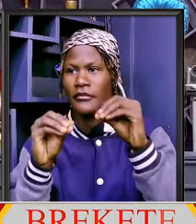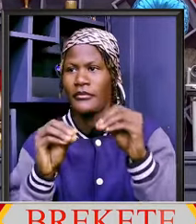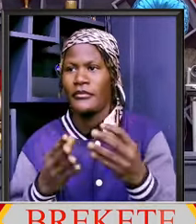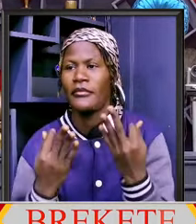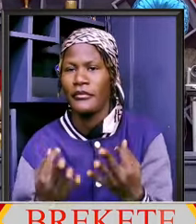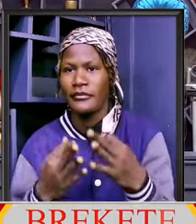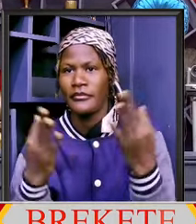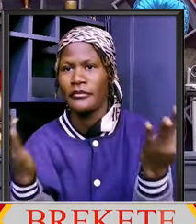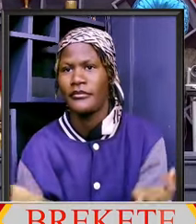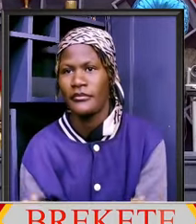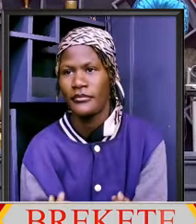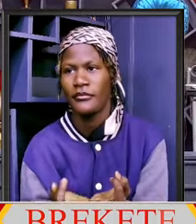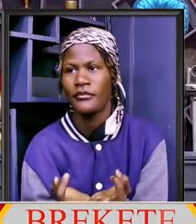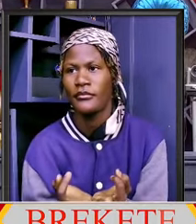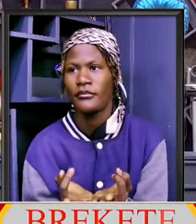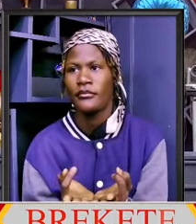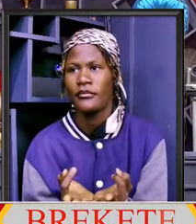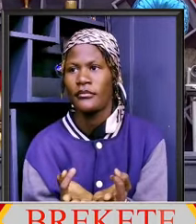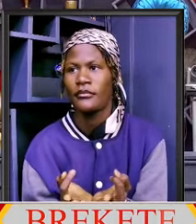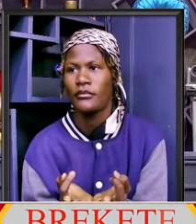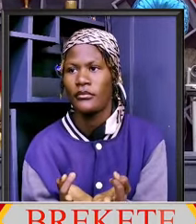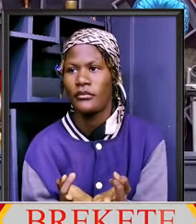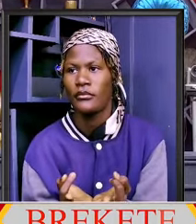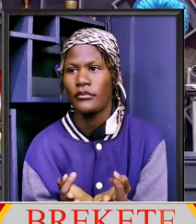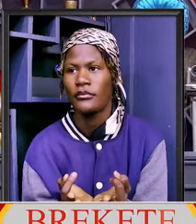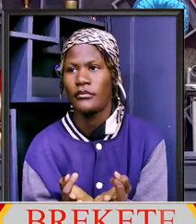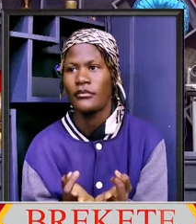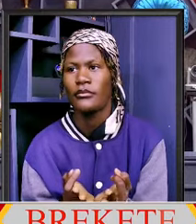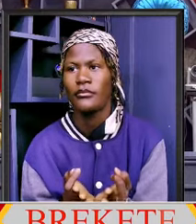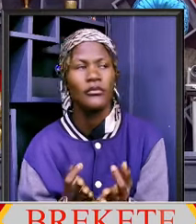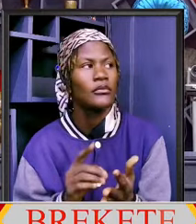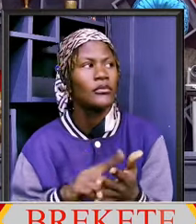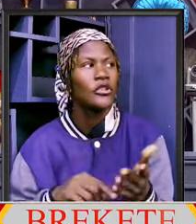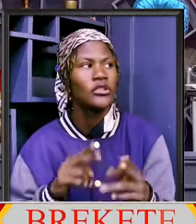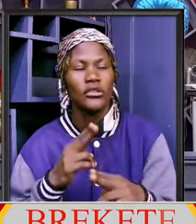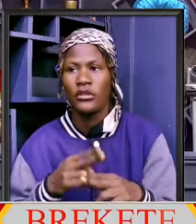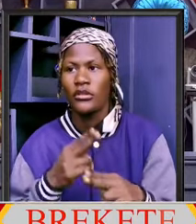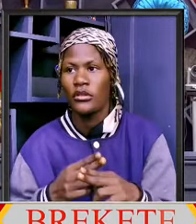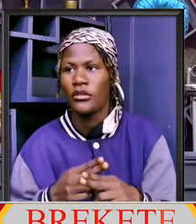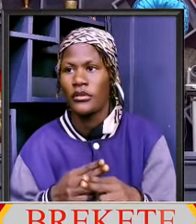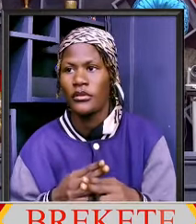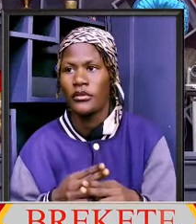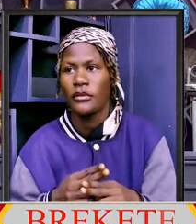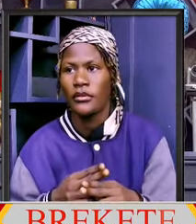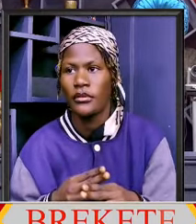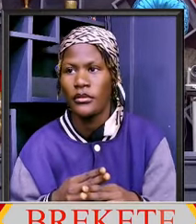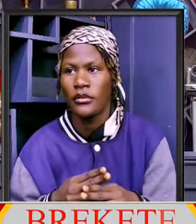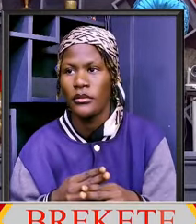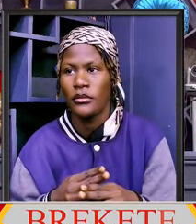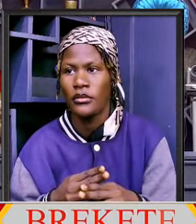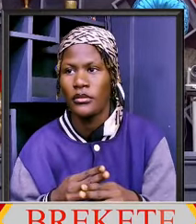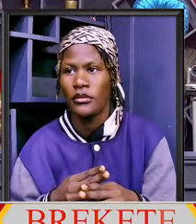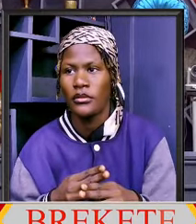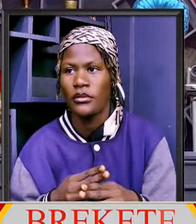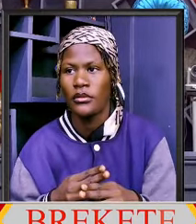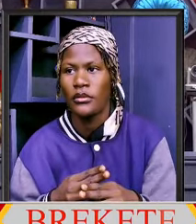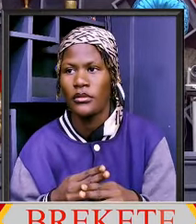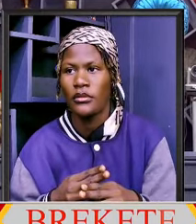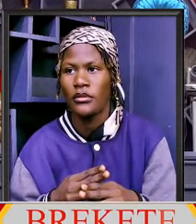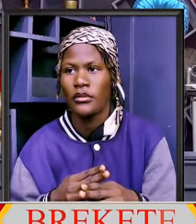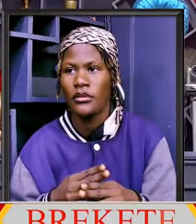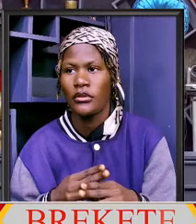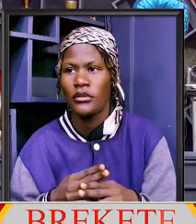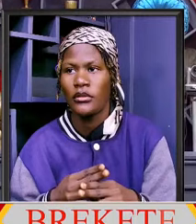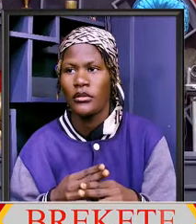Brekete family. Yes, ma. Waiting be your name. Thank you very much. My name is Ruth. A little away, a little away.